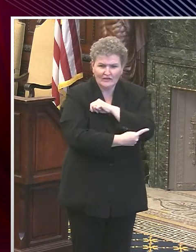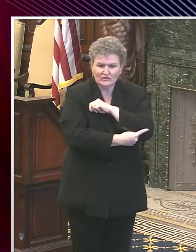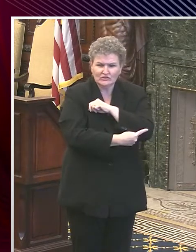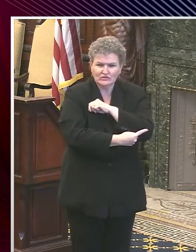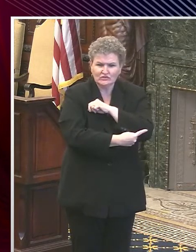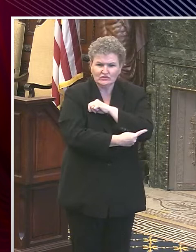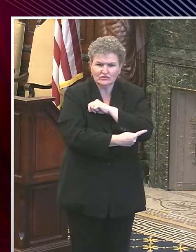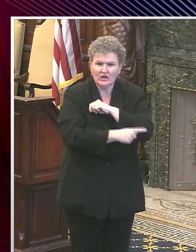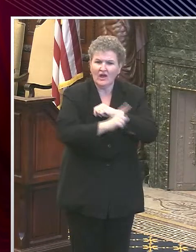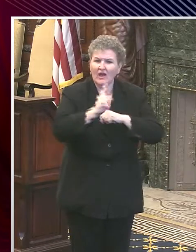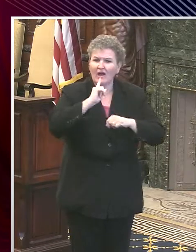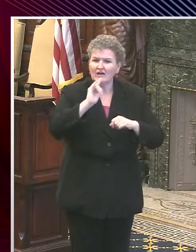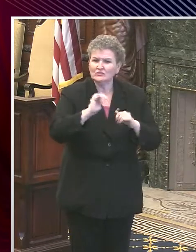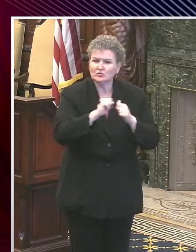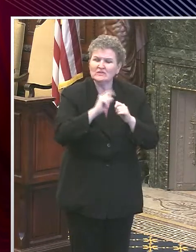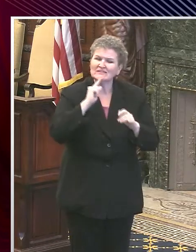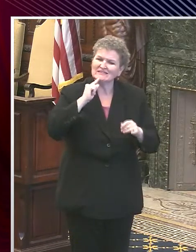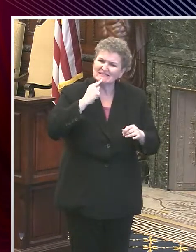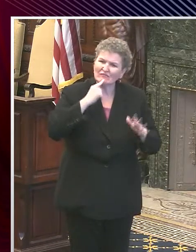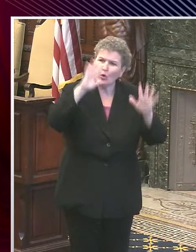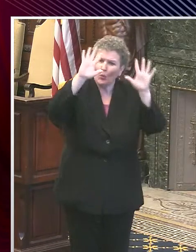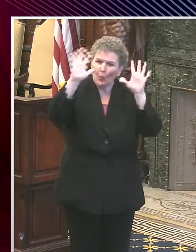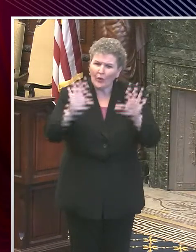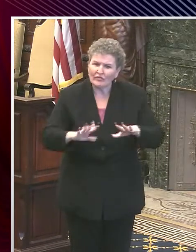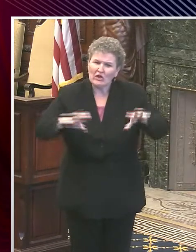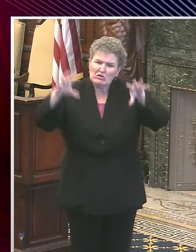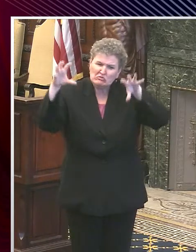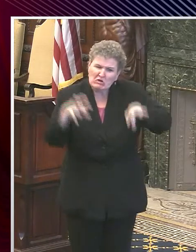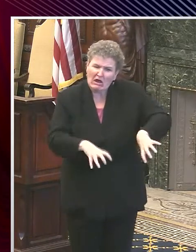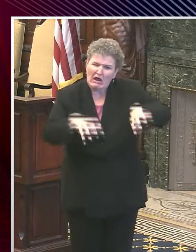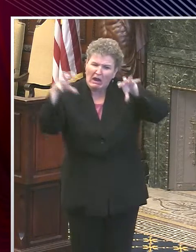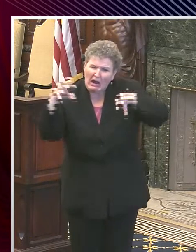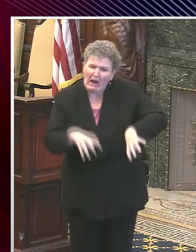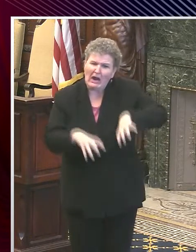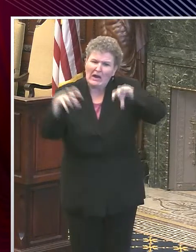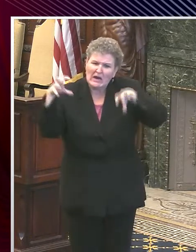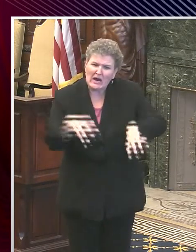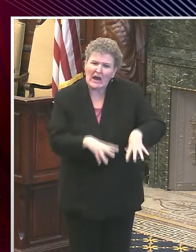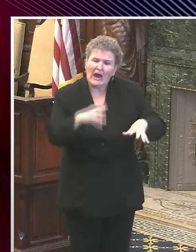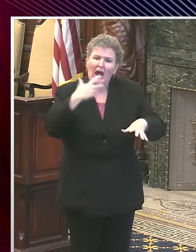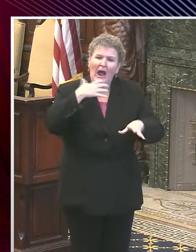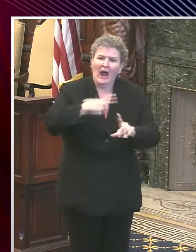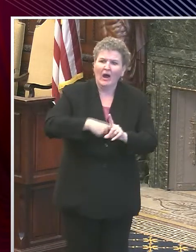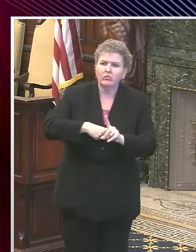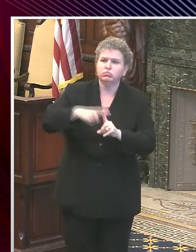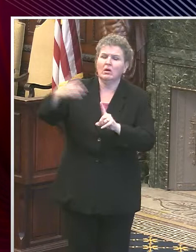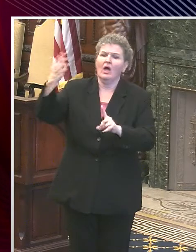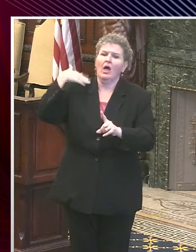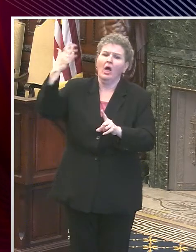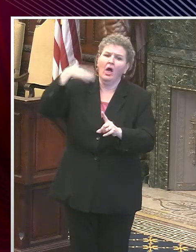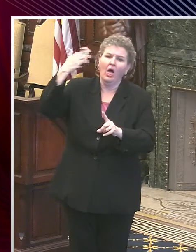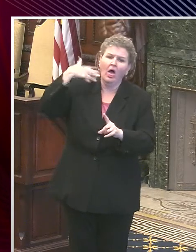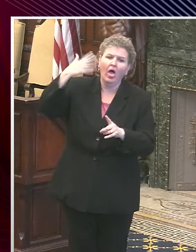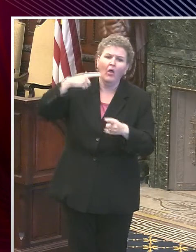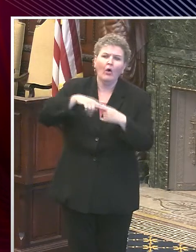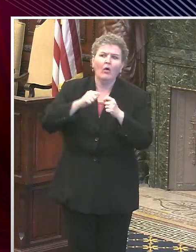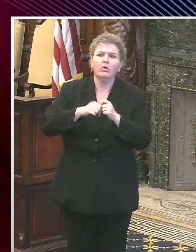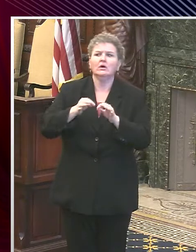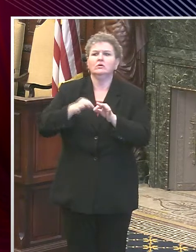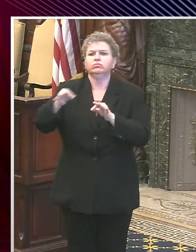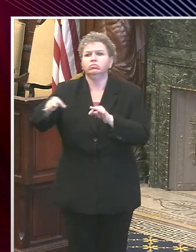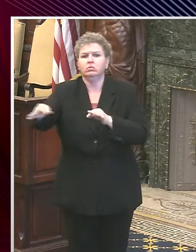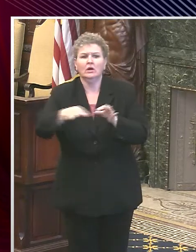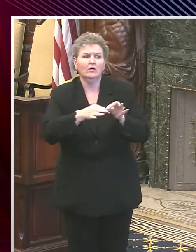severe weather throughout the summer, including torrential rainstorms and excessive heat delays, which cause other delays. The